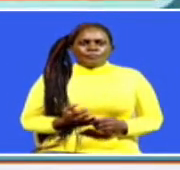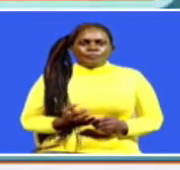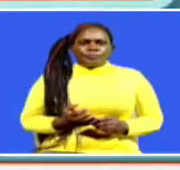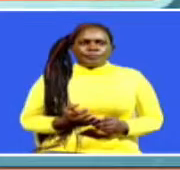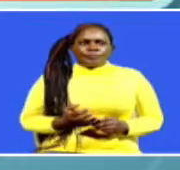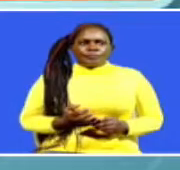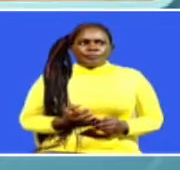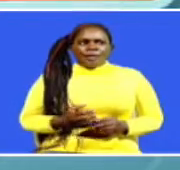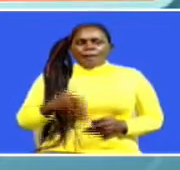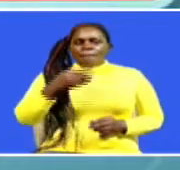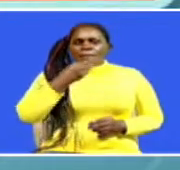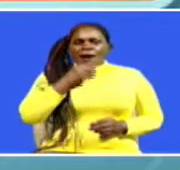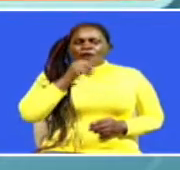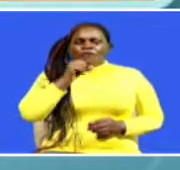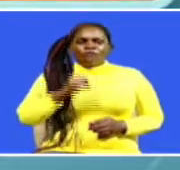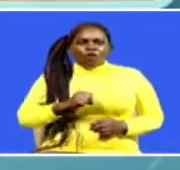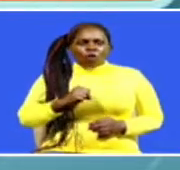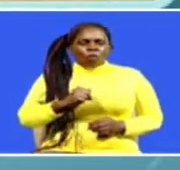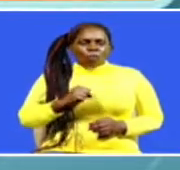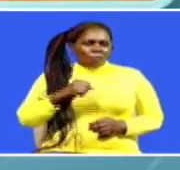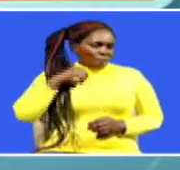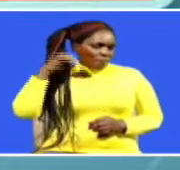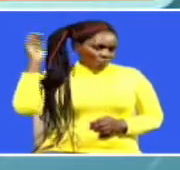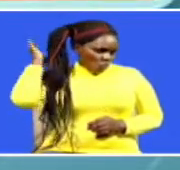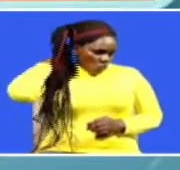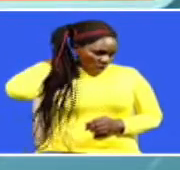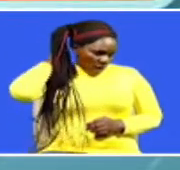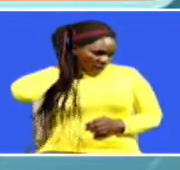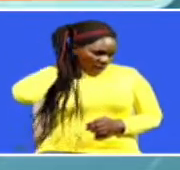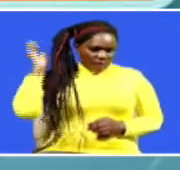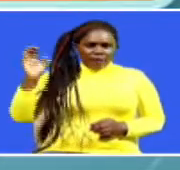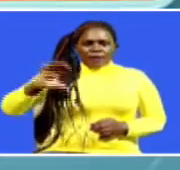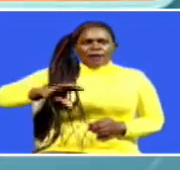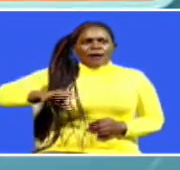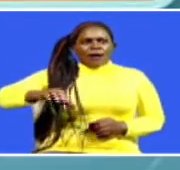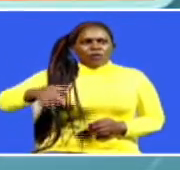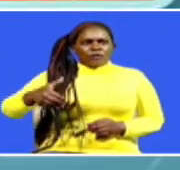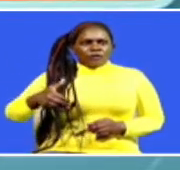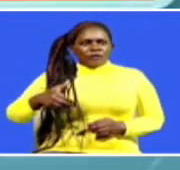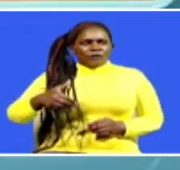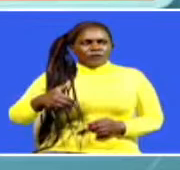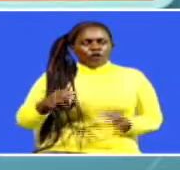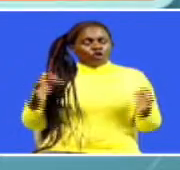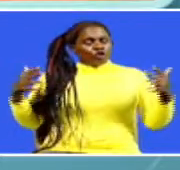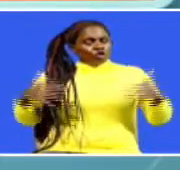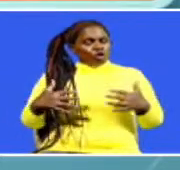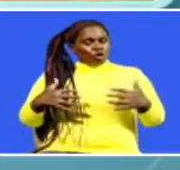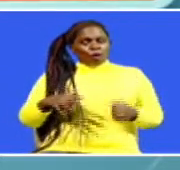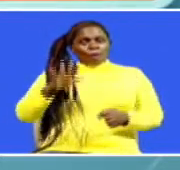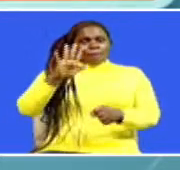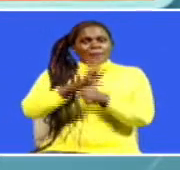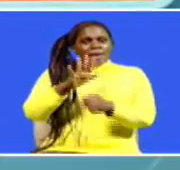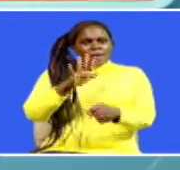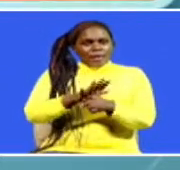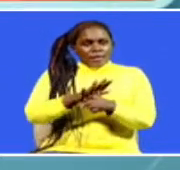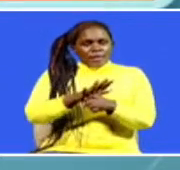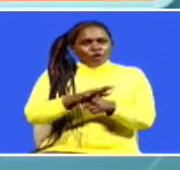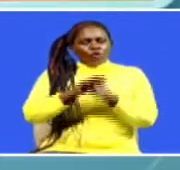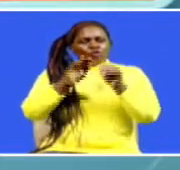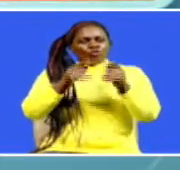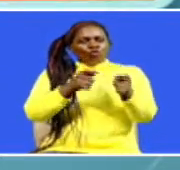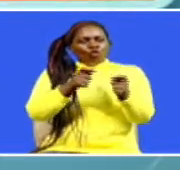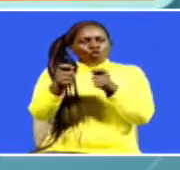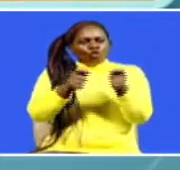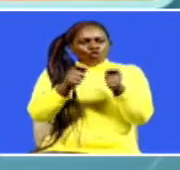A middle-aged man from Matharaini, Kigumo, Murang'a County, has mesmerized many for his ability to come and